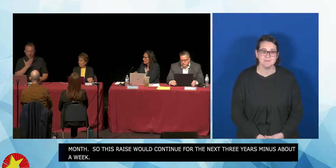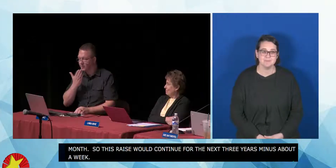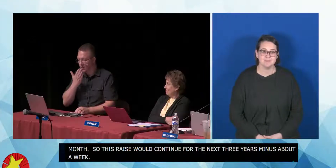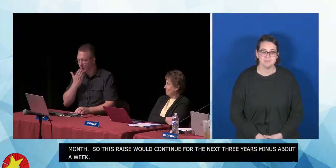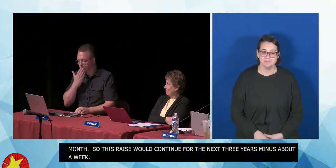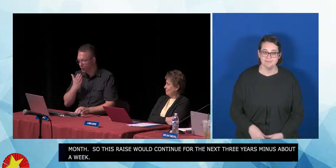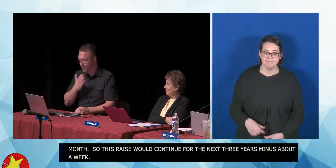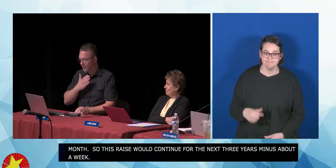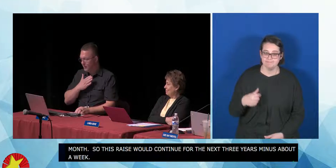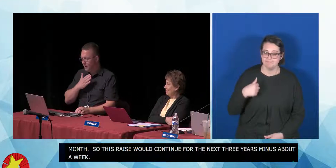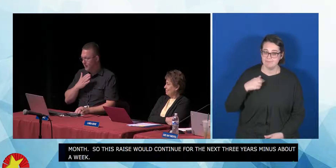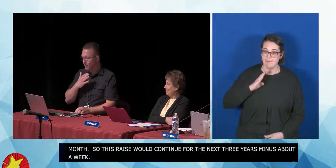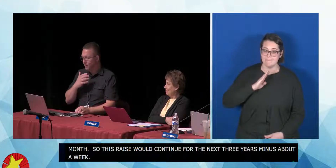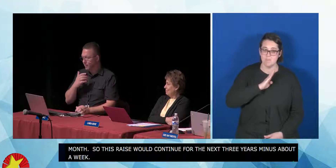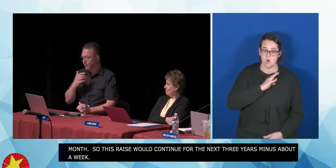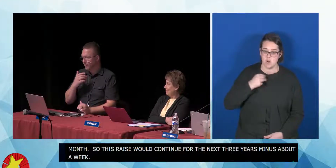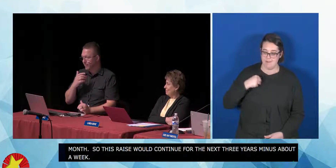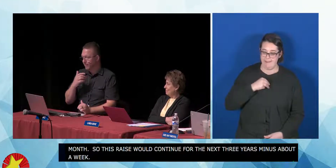This is Board Member Jantz.